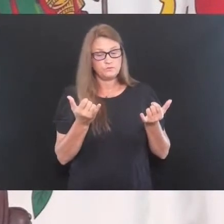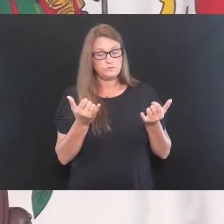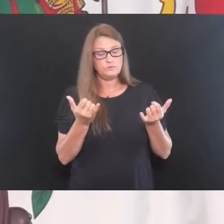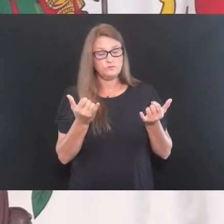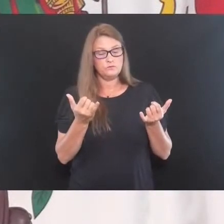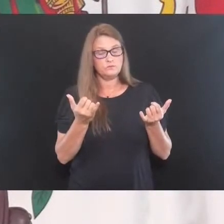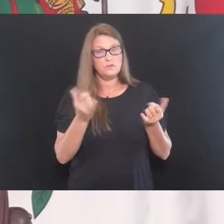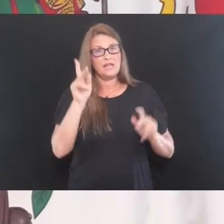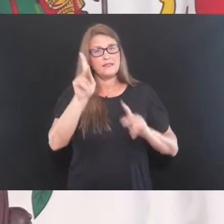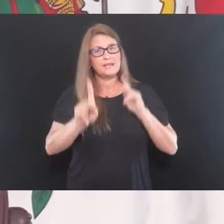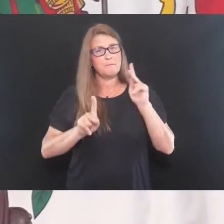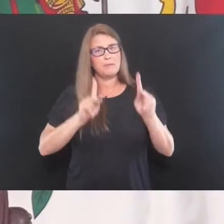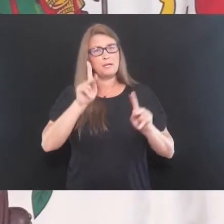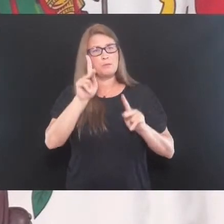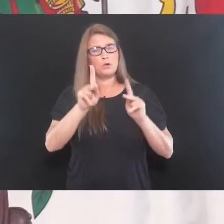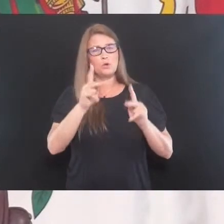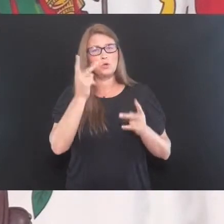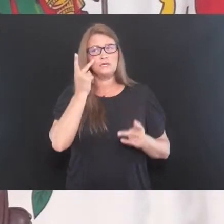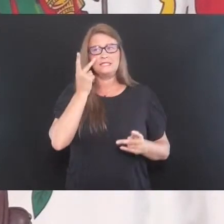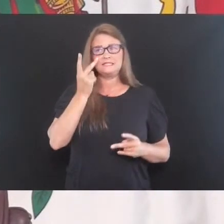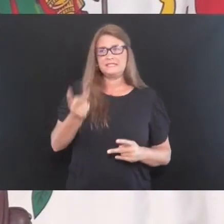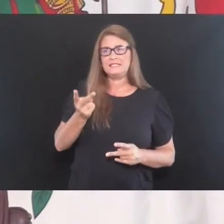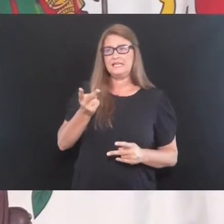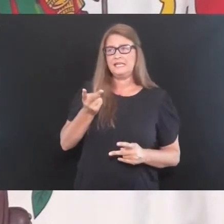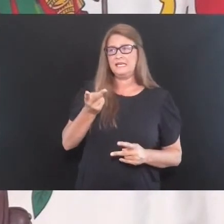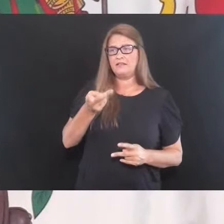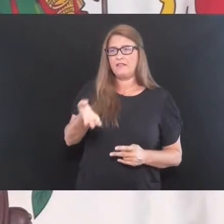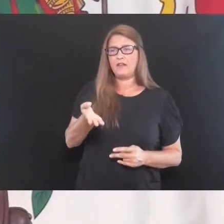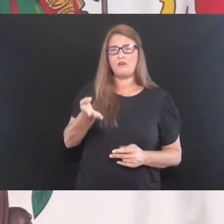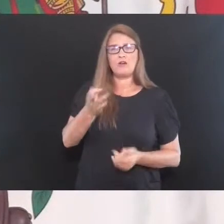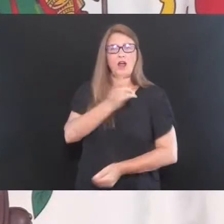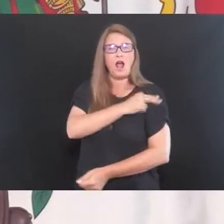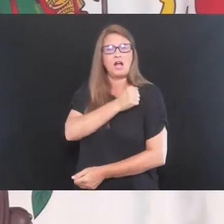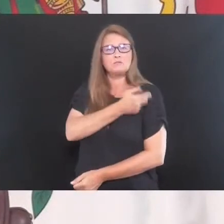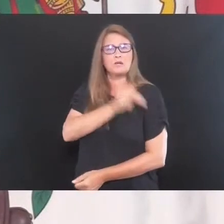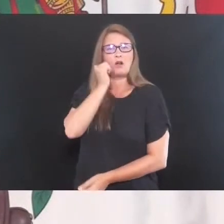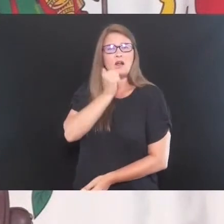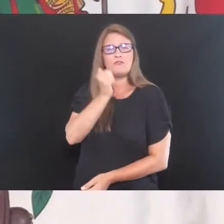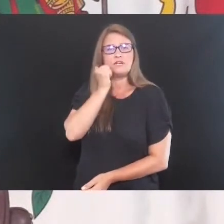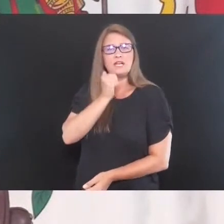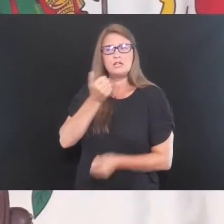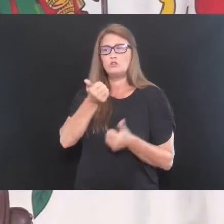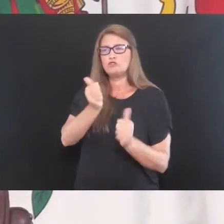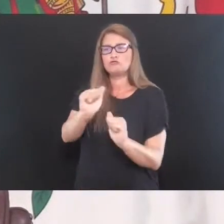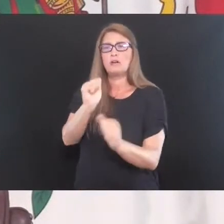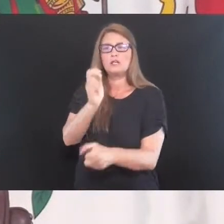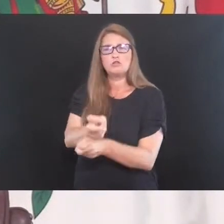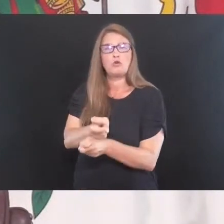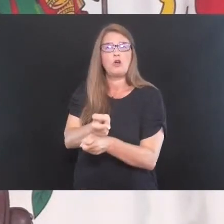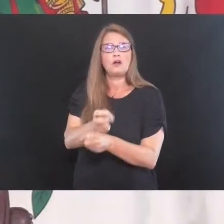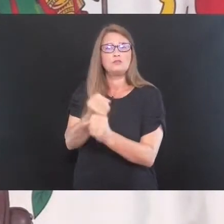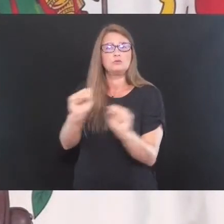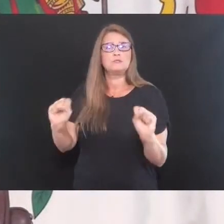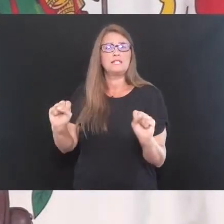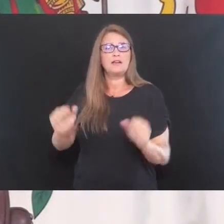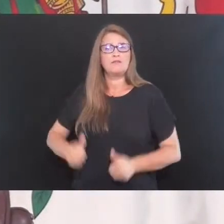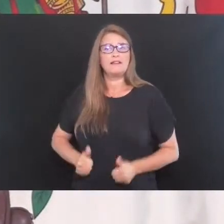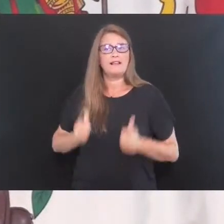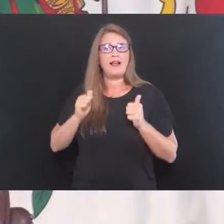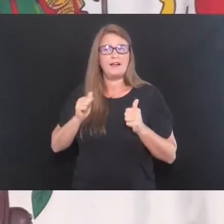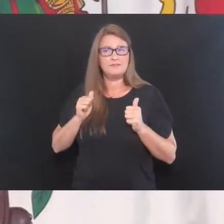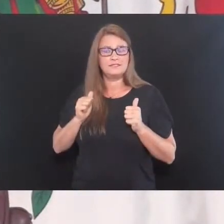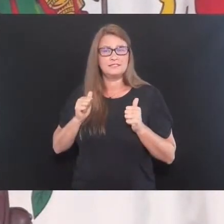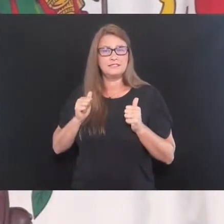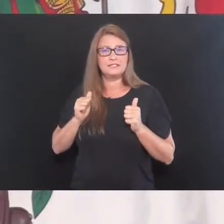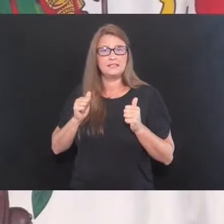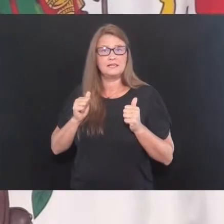all those folks that are at the hospital and everything, because they're trying so hard to save people's lives, and when